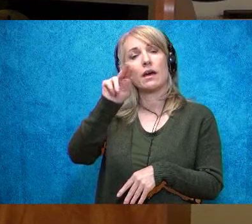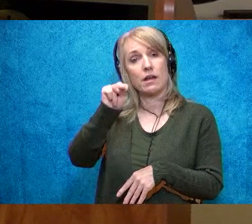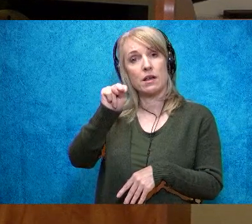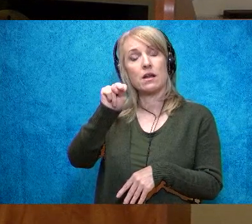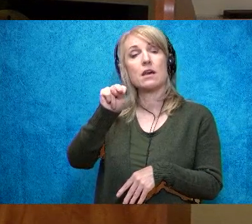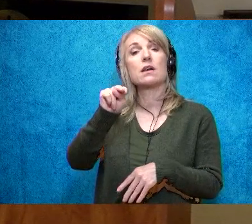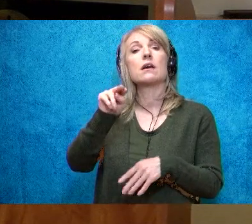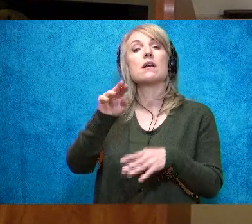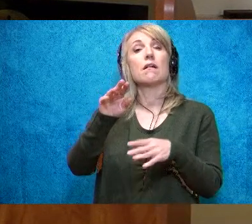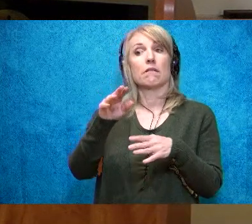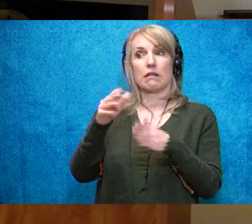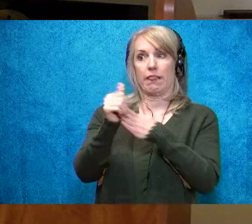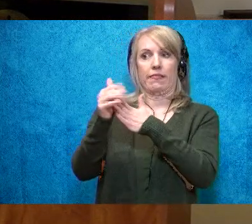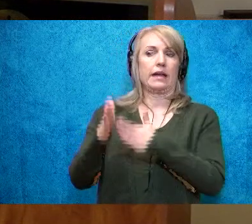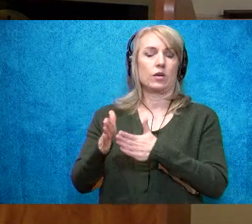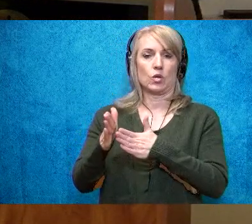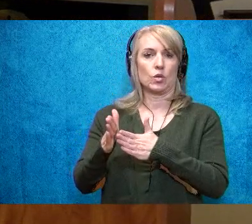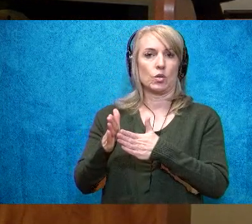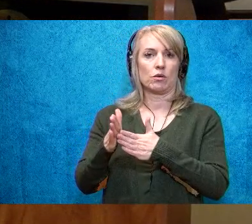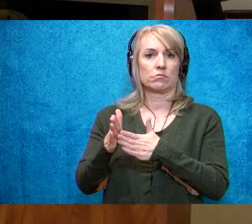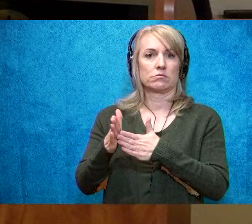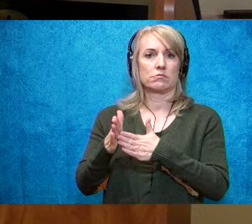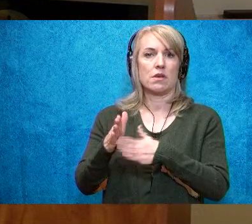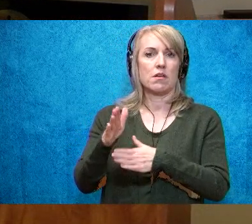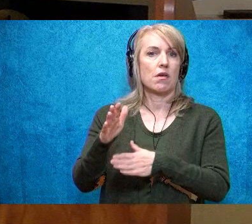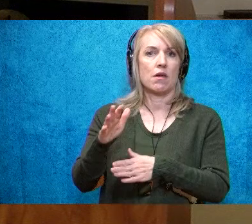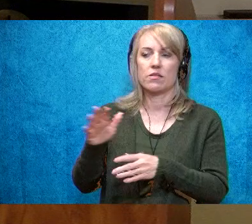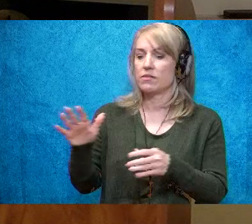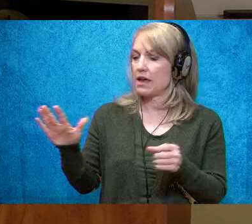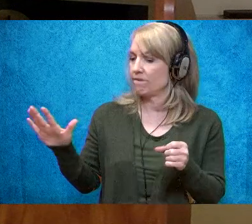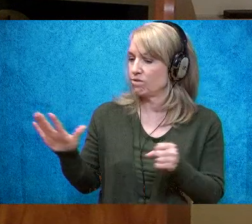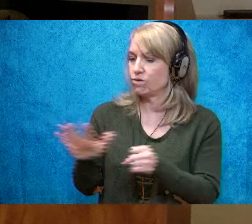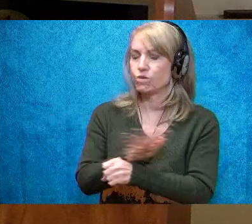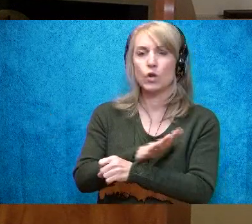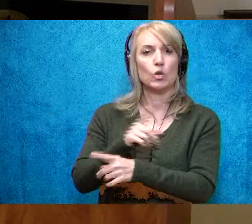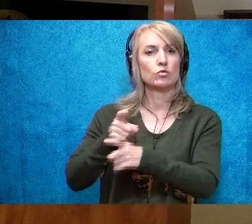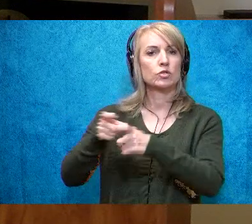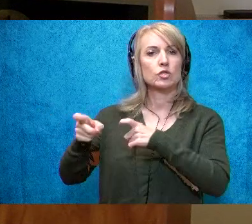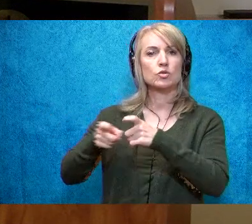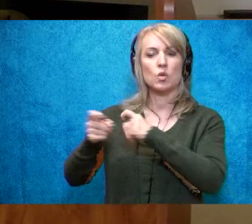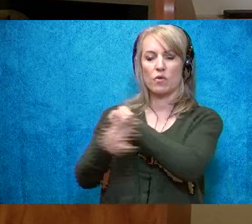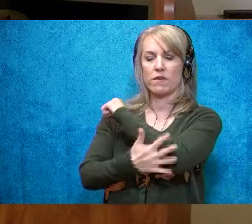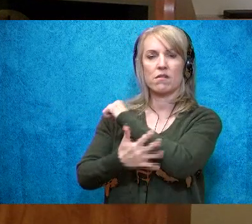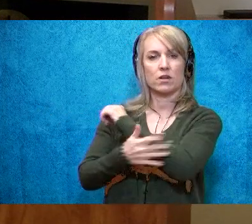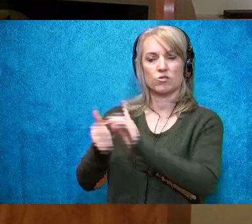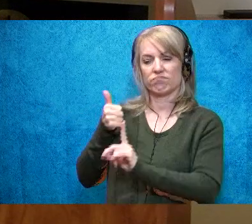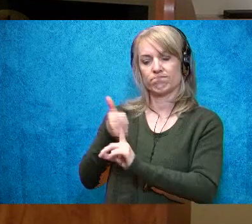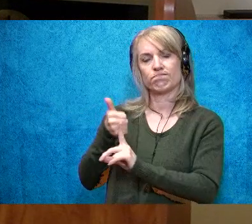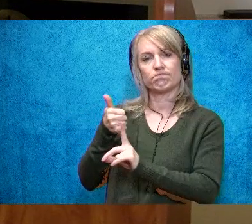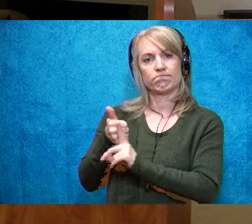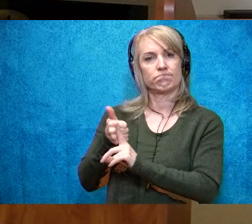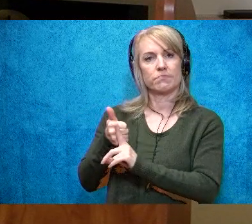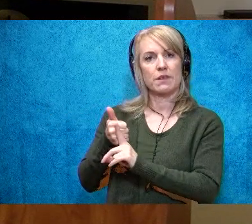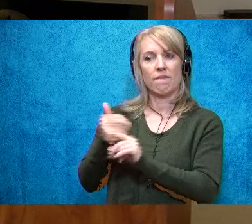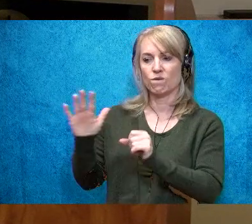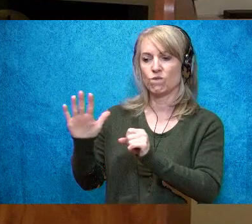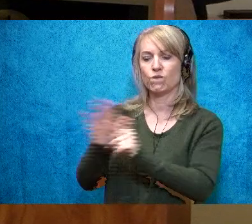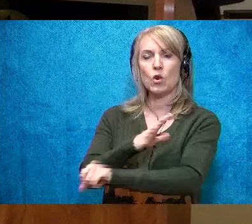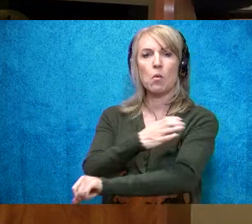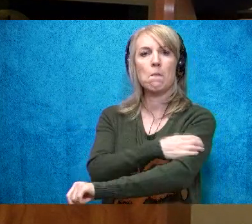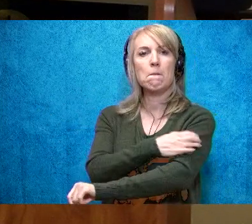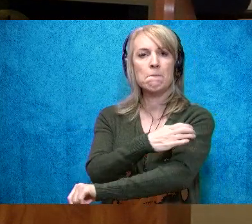has total control. They're not rivaled. They make the decisions of the country. They have absolute power. So I have